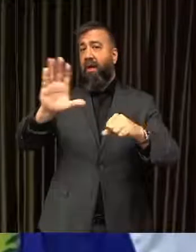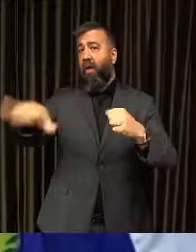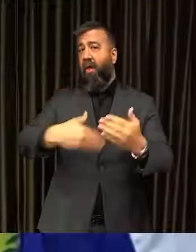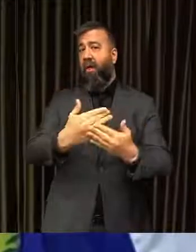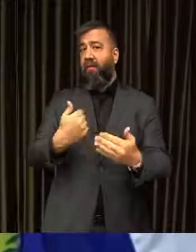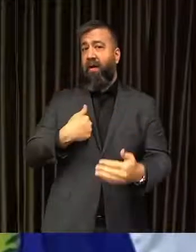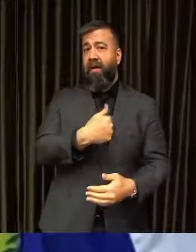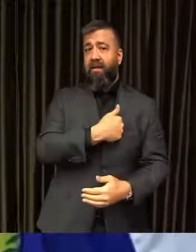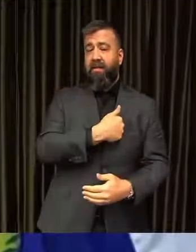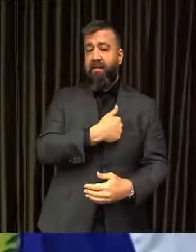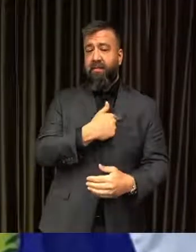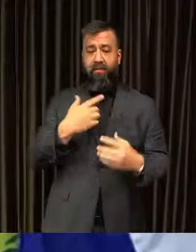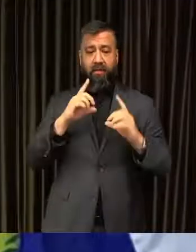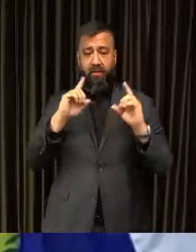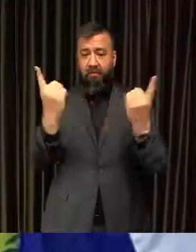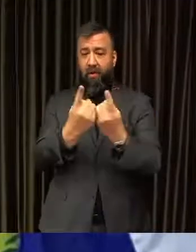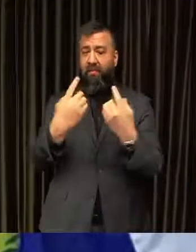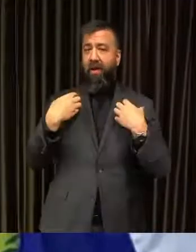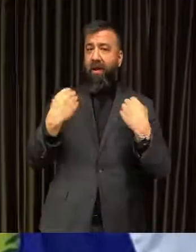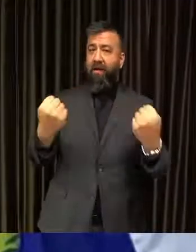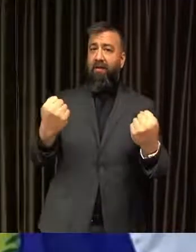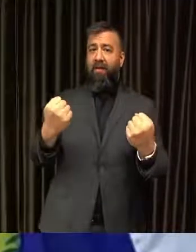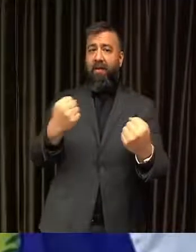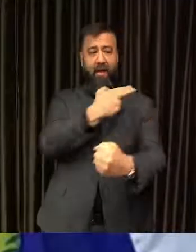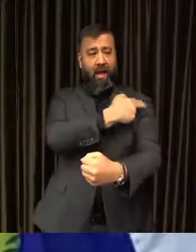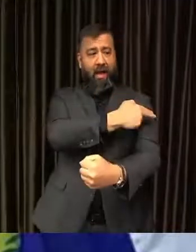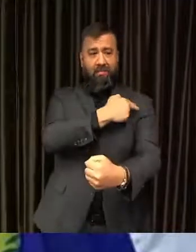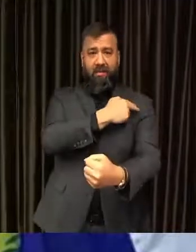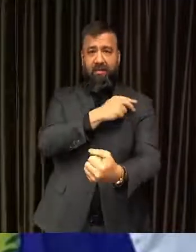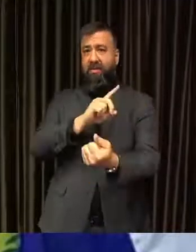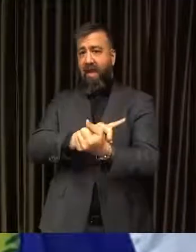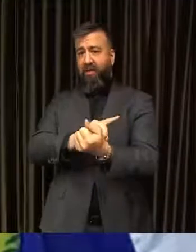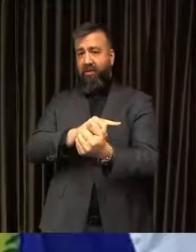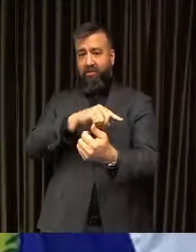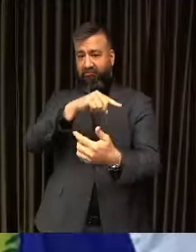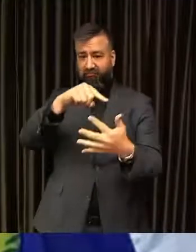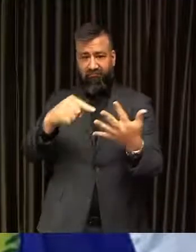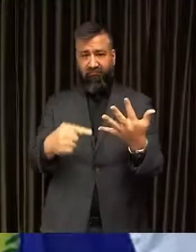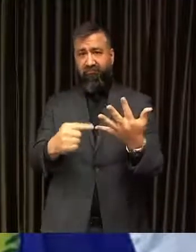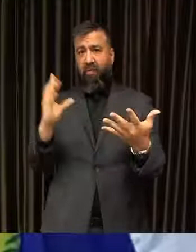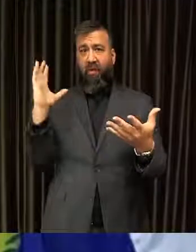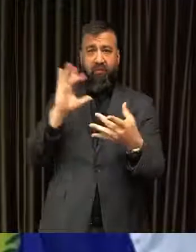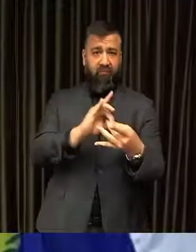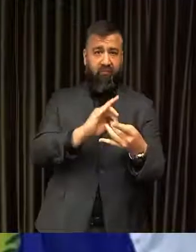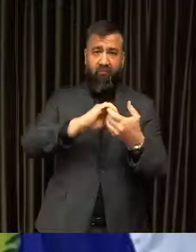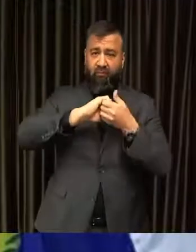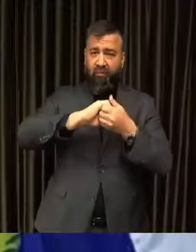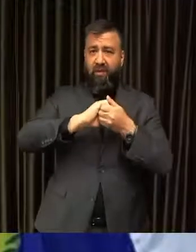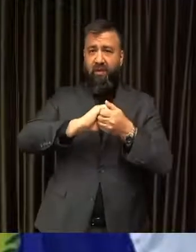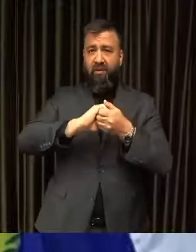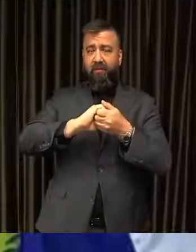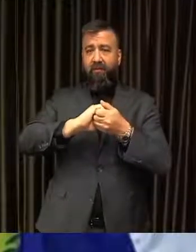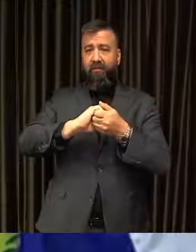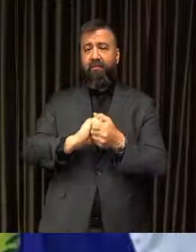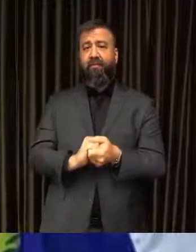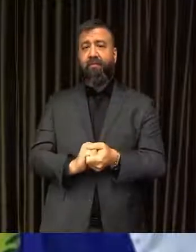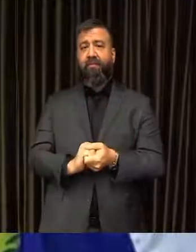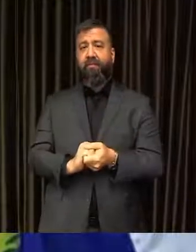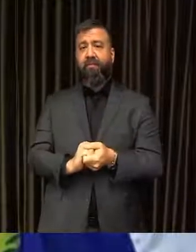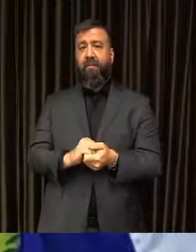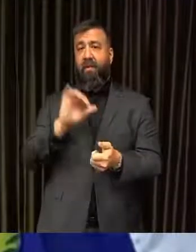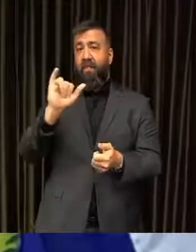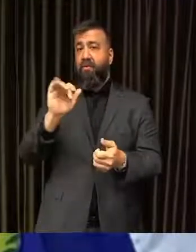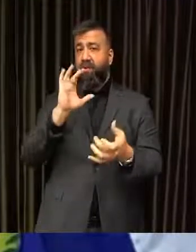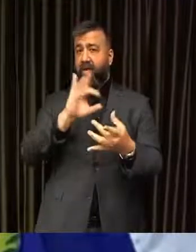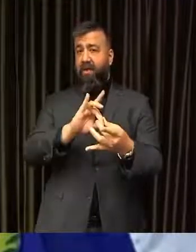Health, pharmacies, hospitals, and physicians working together to meet the demand for the vaccine. And those relationships